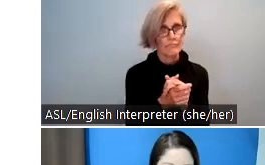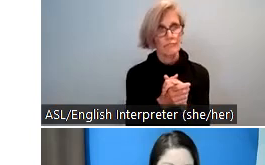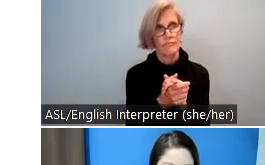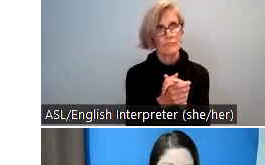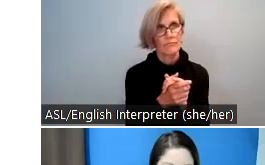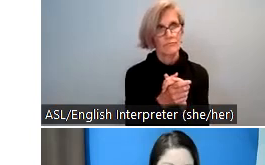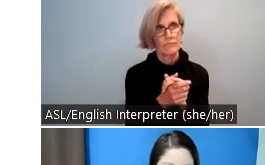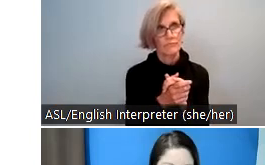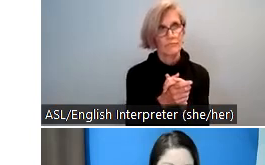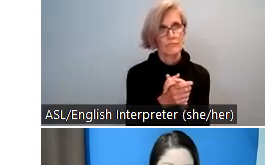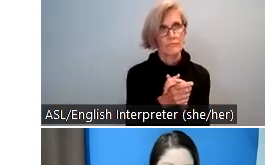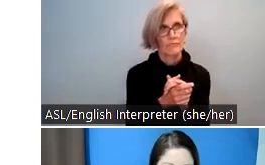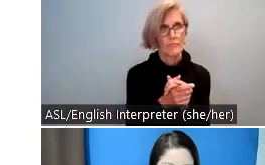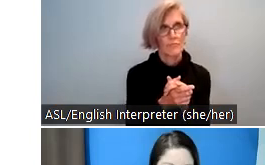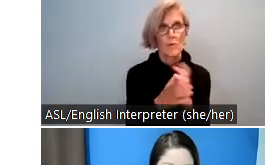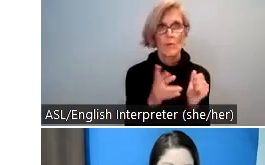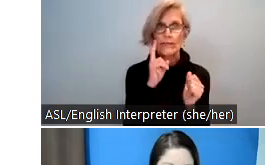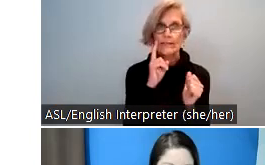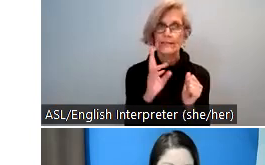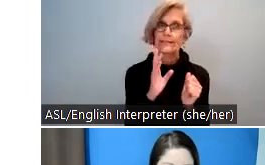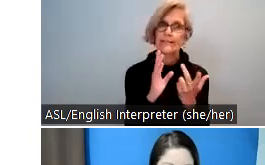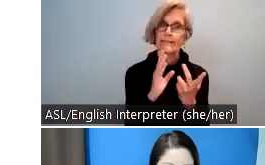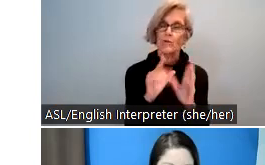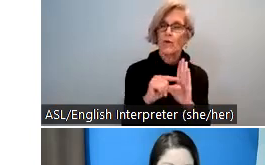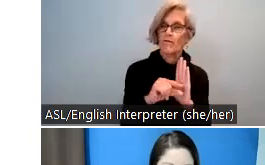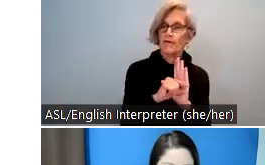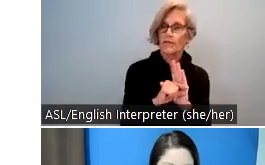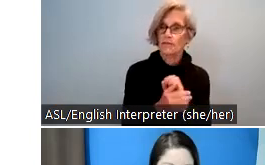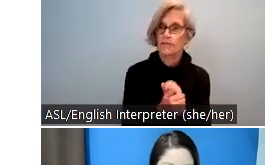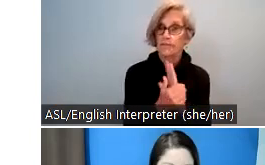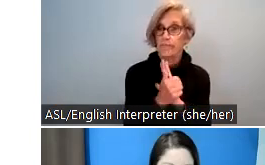we'll be asking for the qualifications.